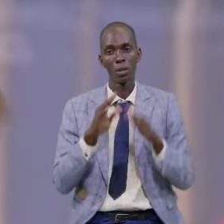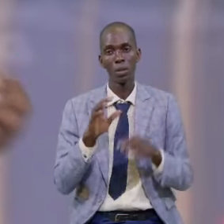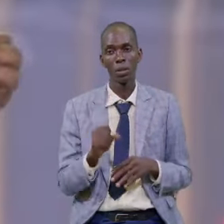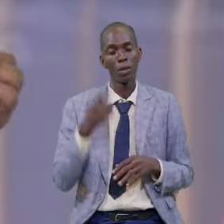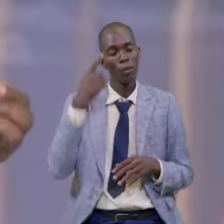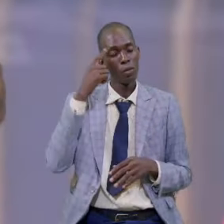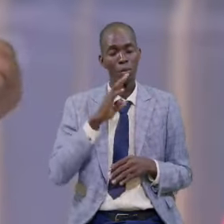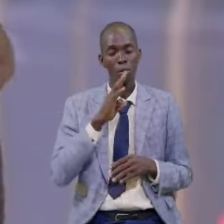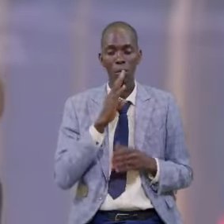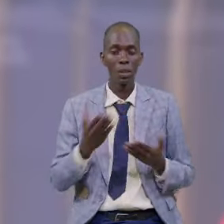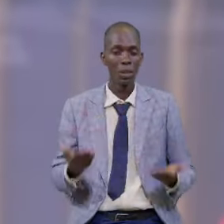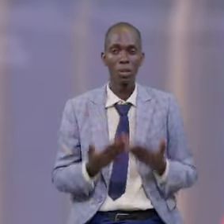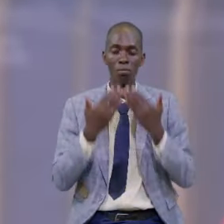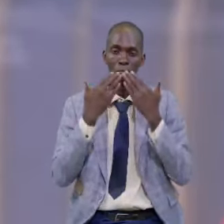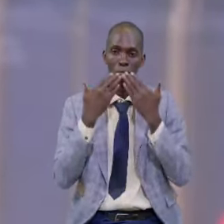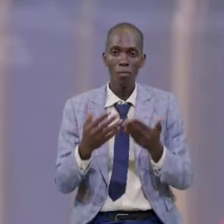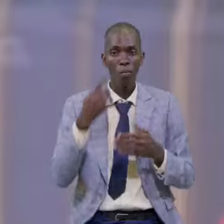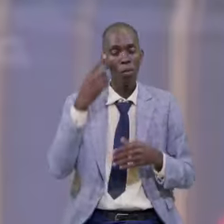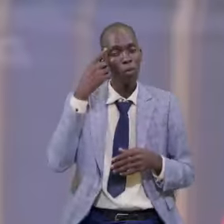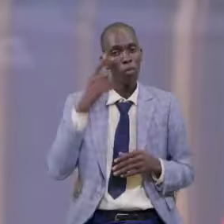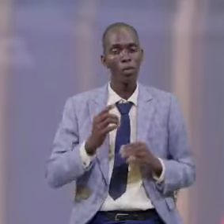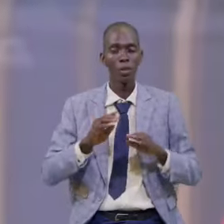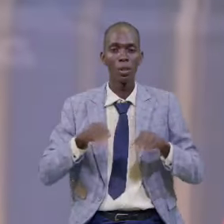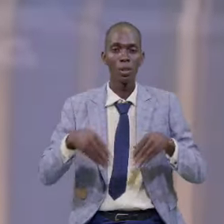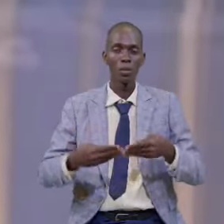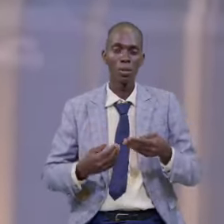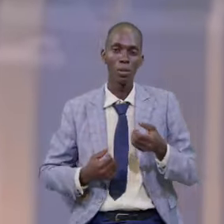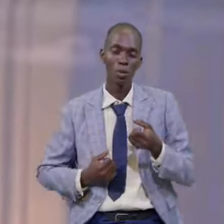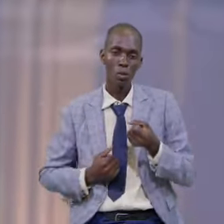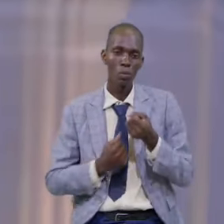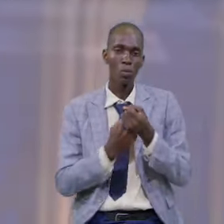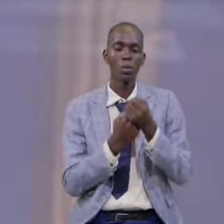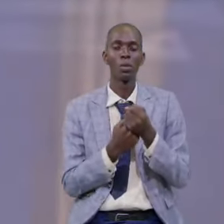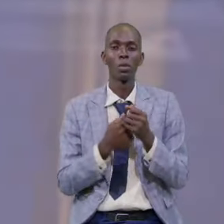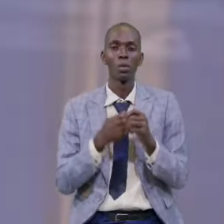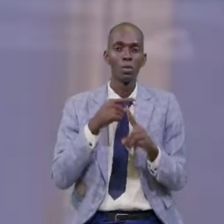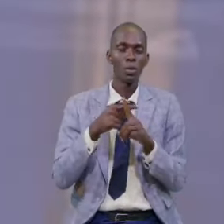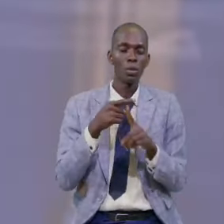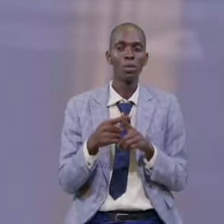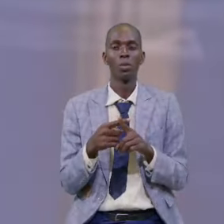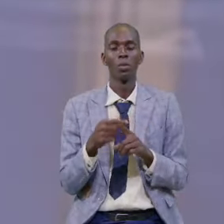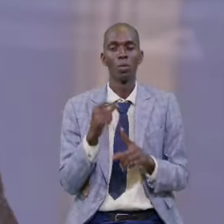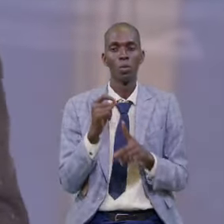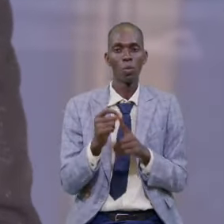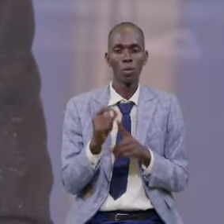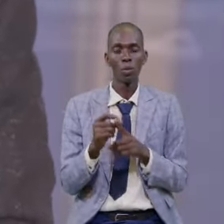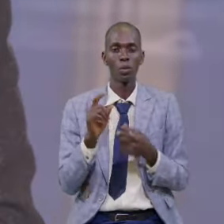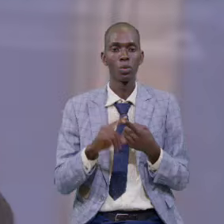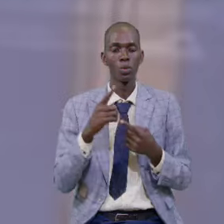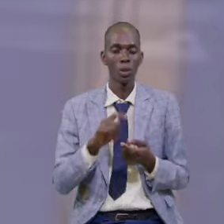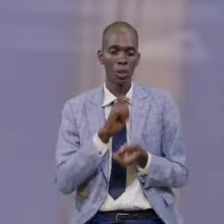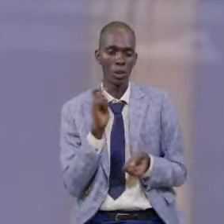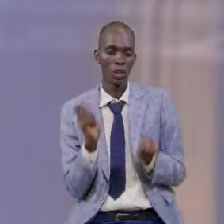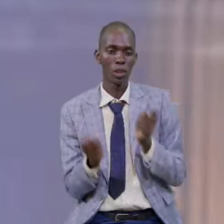And thank you for lending a positive, powerful word to the change we need to